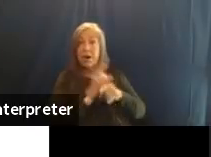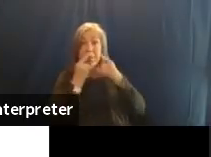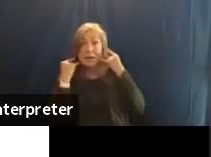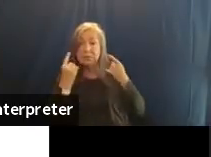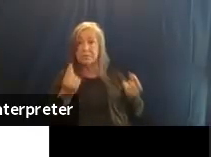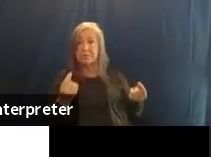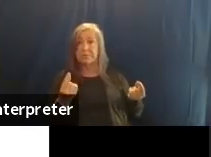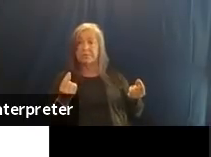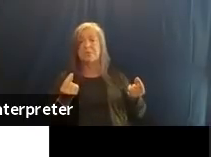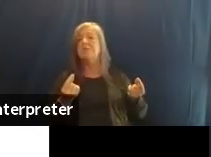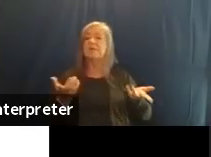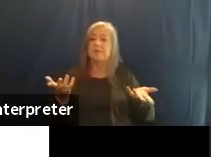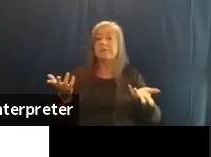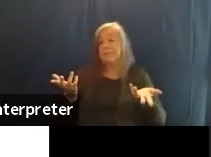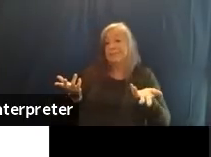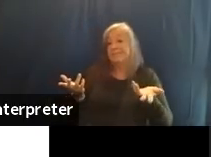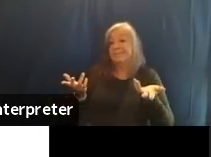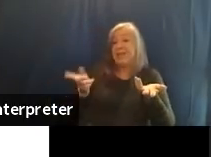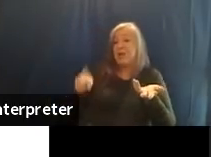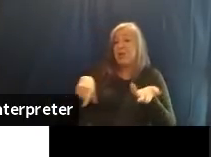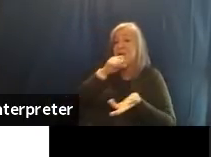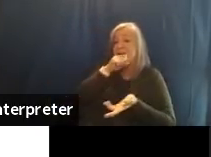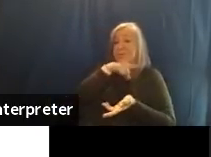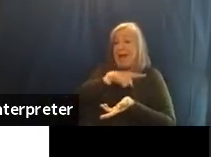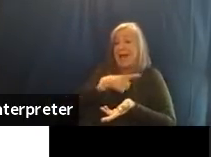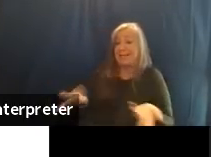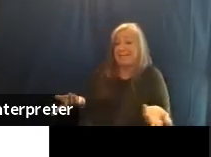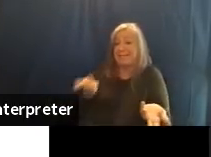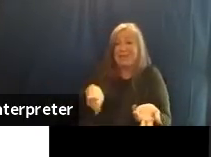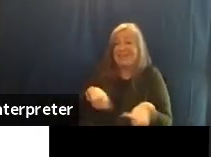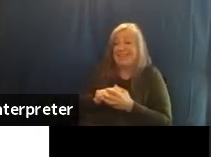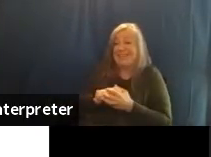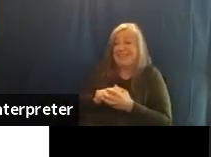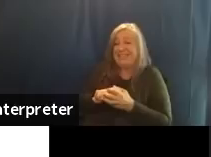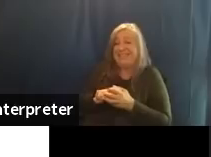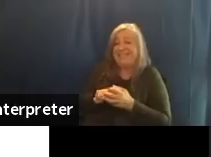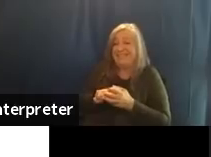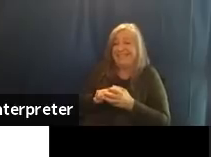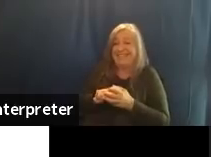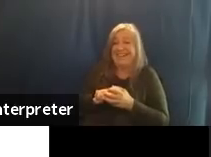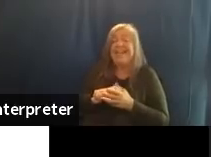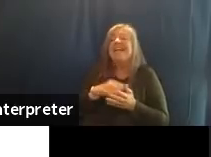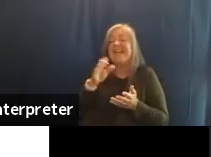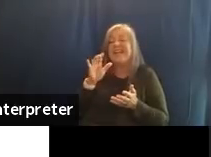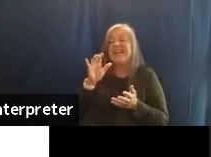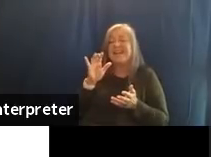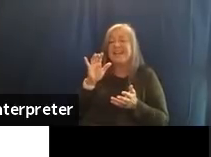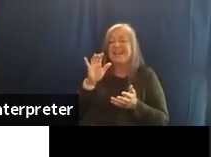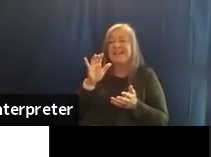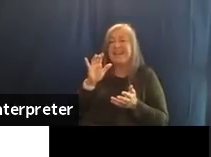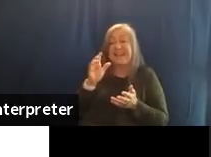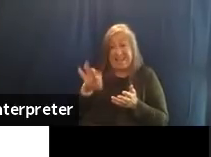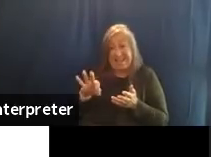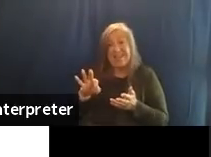this will feed into the conversation around a COVID supervisor in each building. And so this is something that if you do see this,